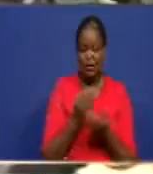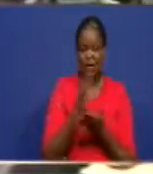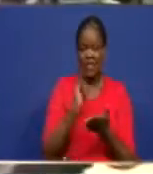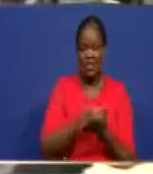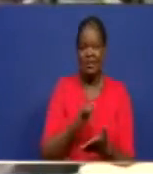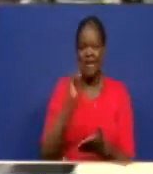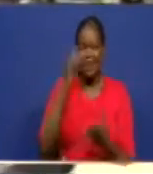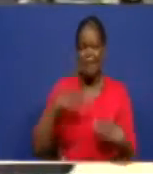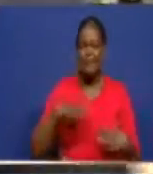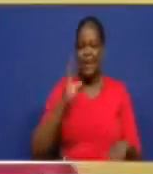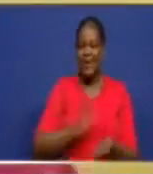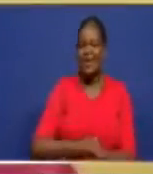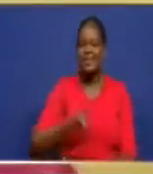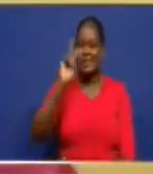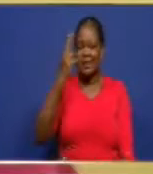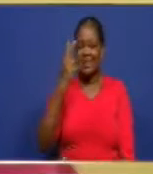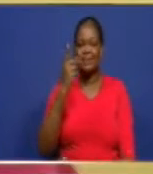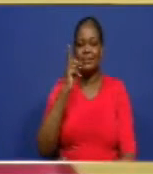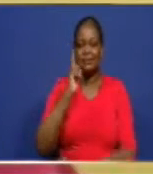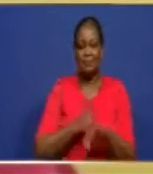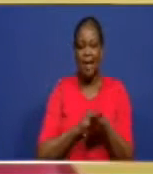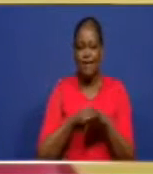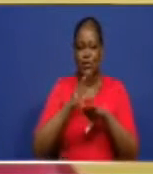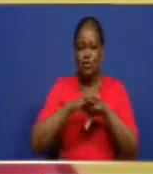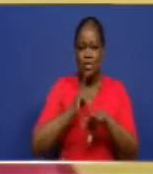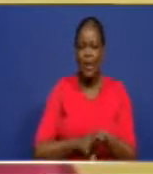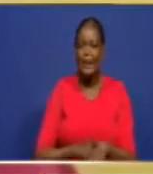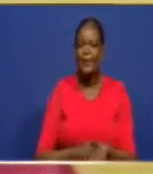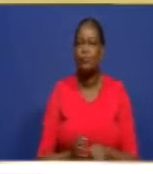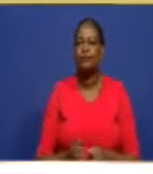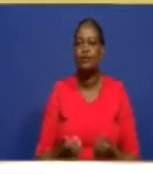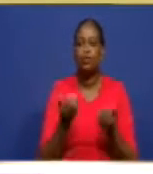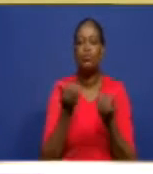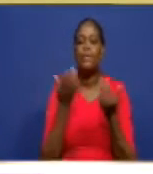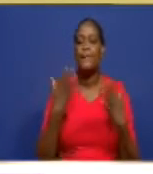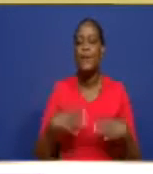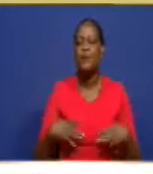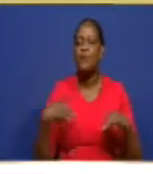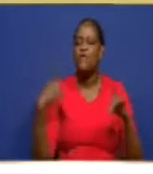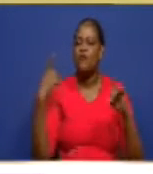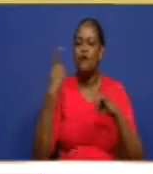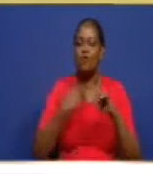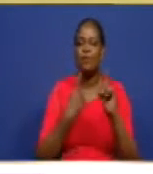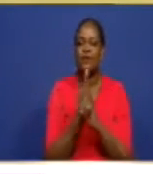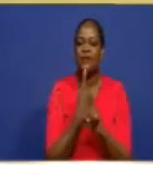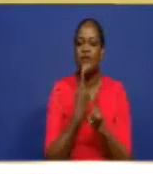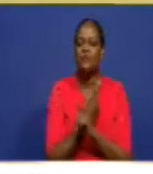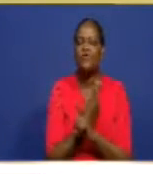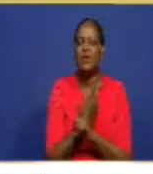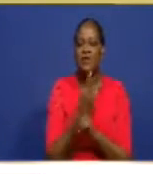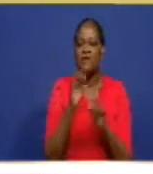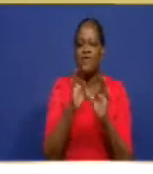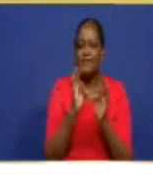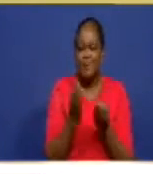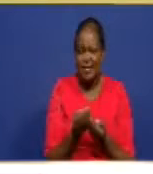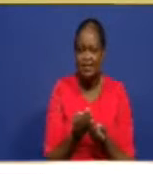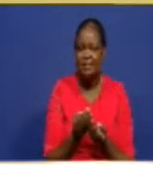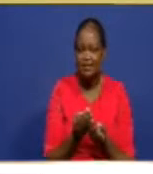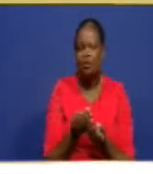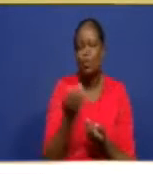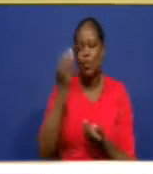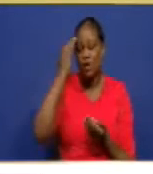second dose on time. Watoto wanatoka katika familia mbalimbali. Tunajua walimu wamepokea